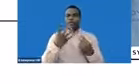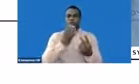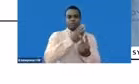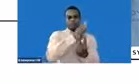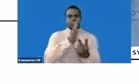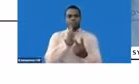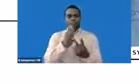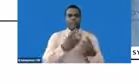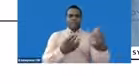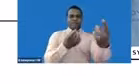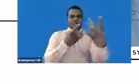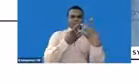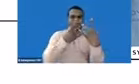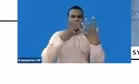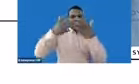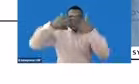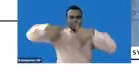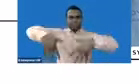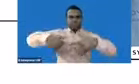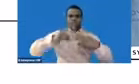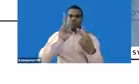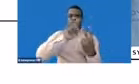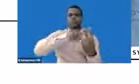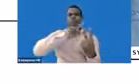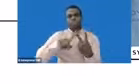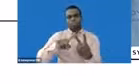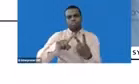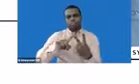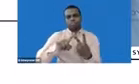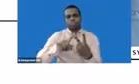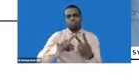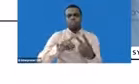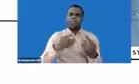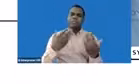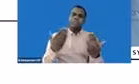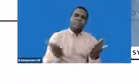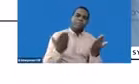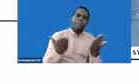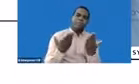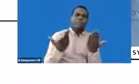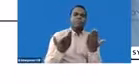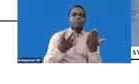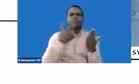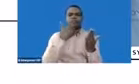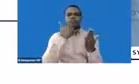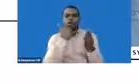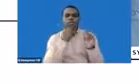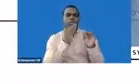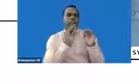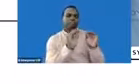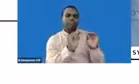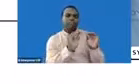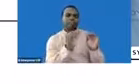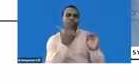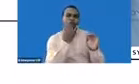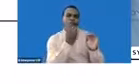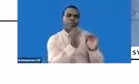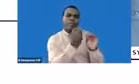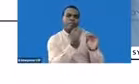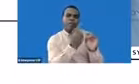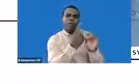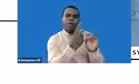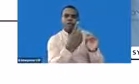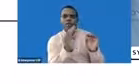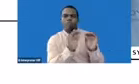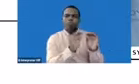So it's a positive thing. It provides very different channels for users, and the user can choose which is better